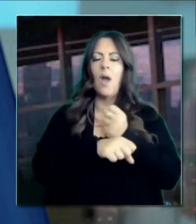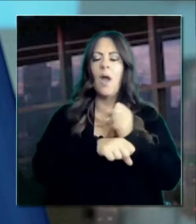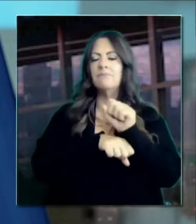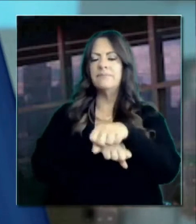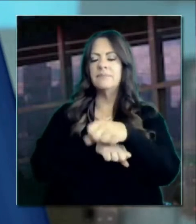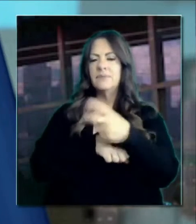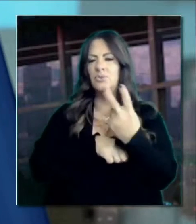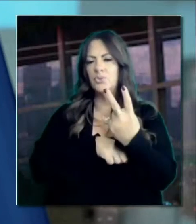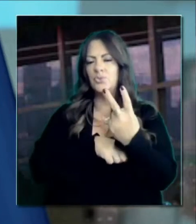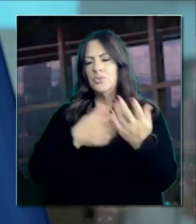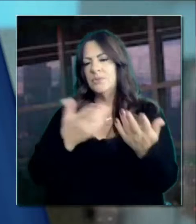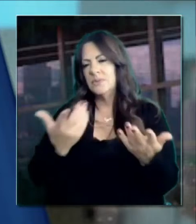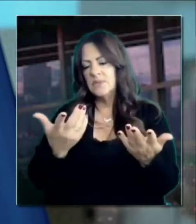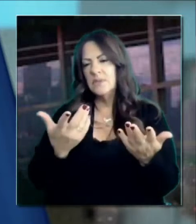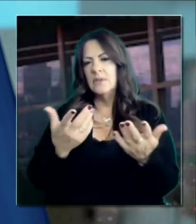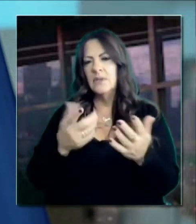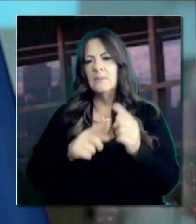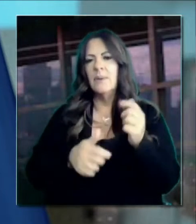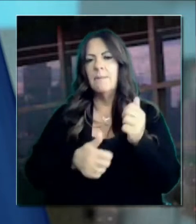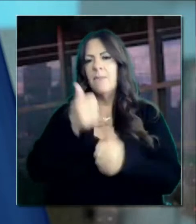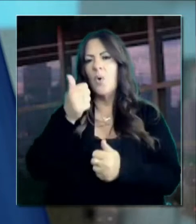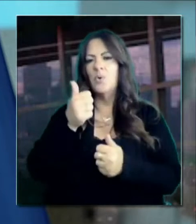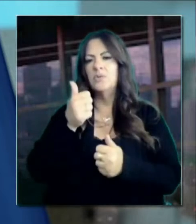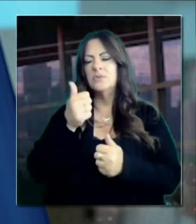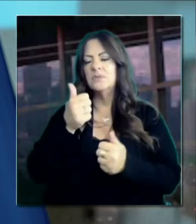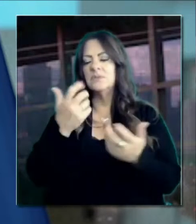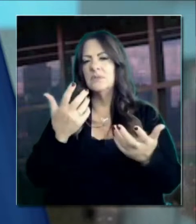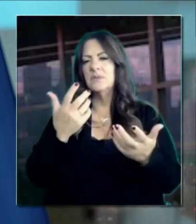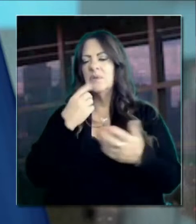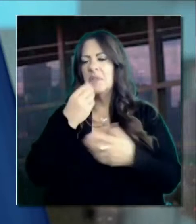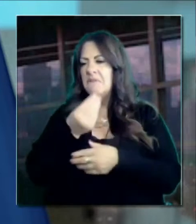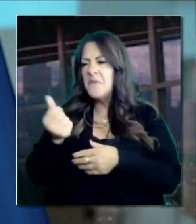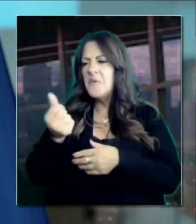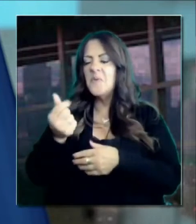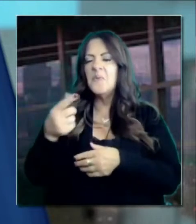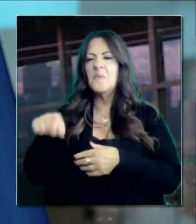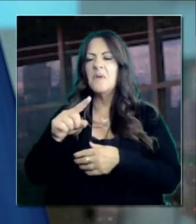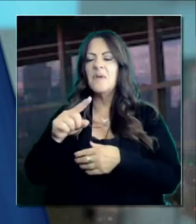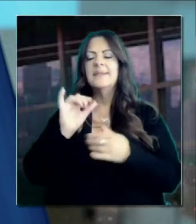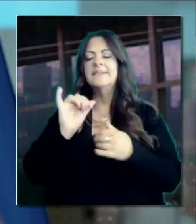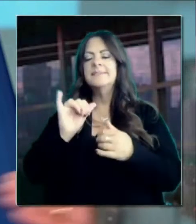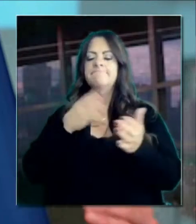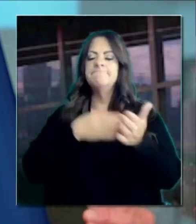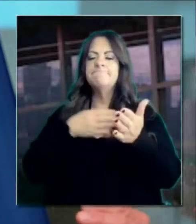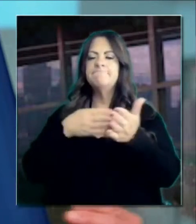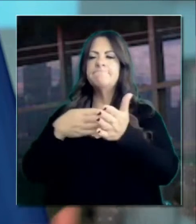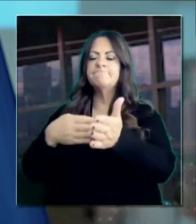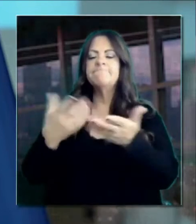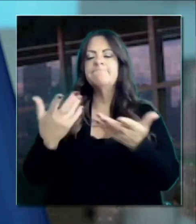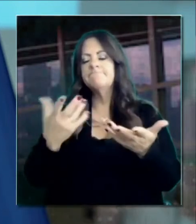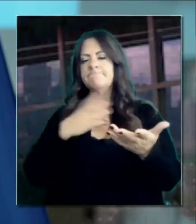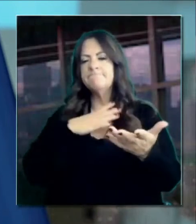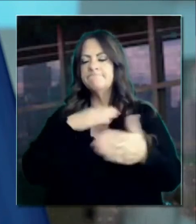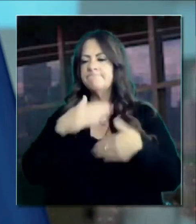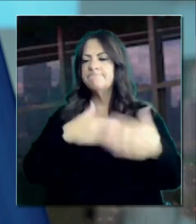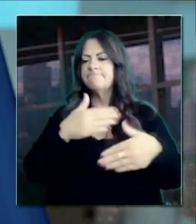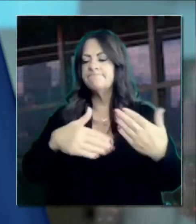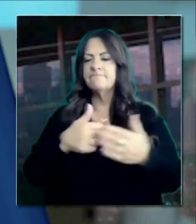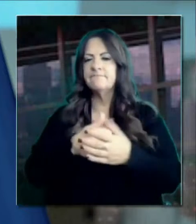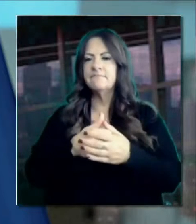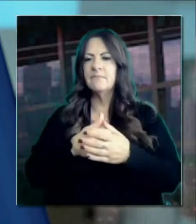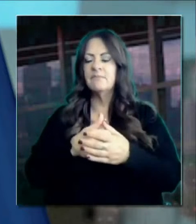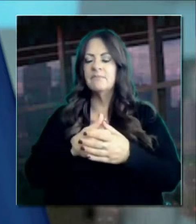win. Vast majority we have, and few obviously will go through the process, and some have ultimately gone to the Supreme